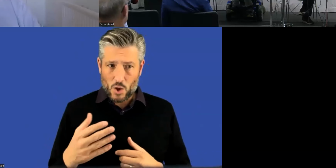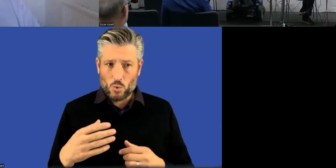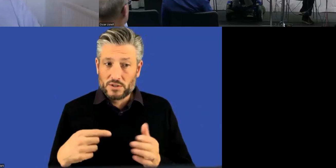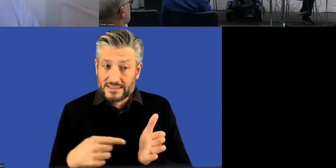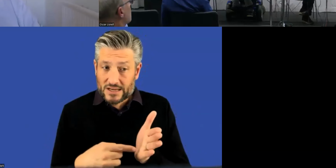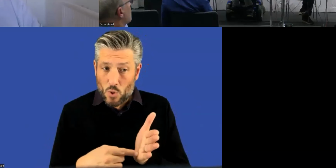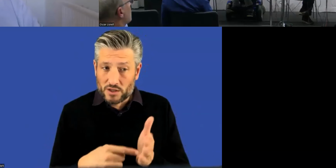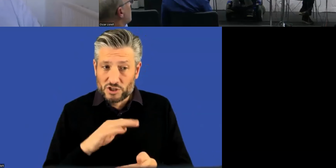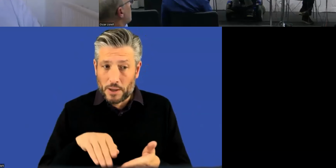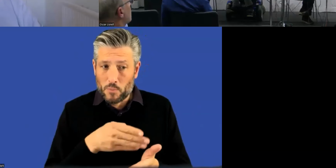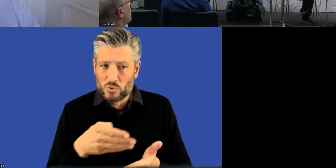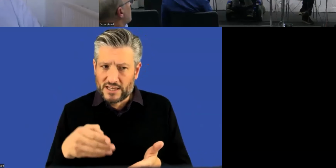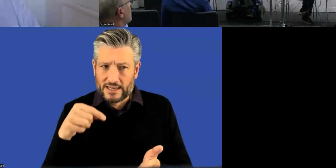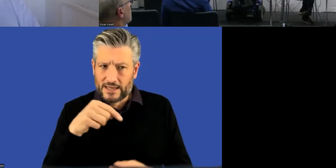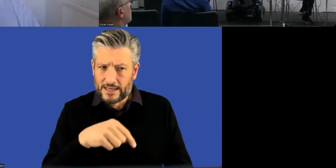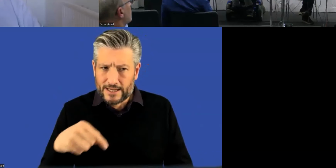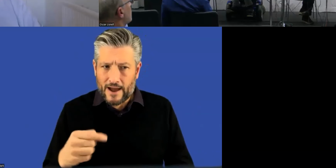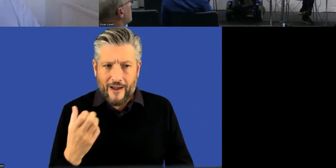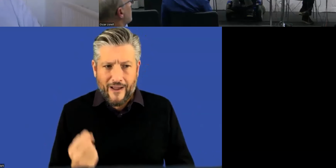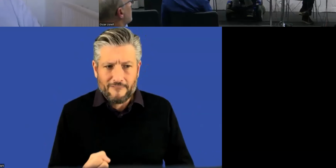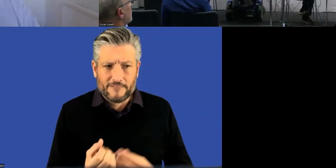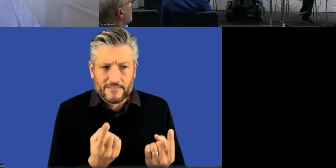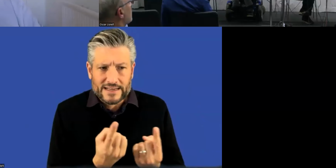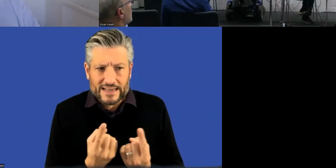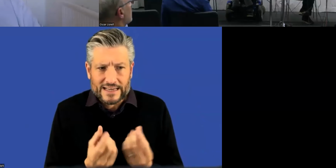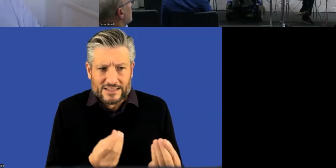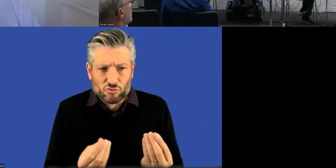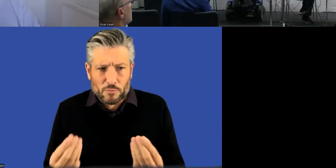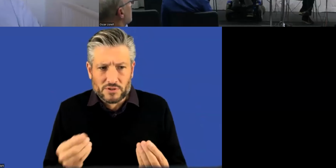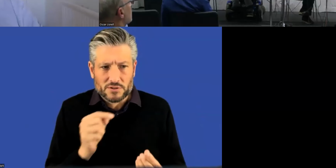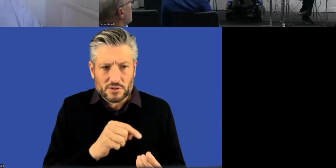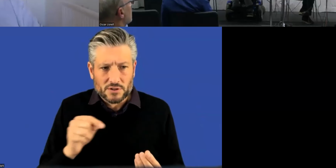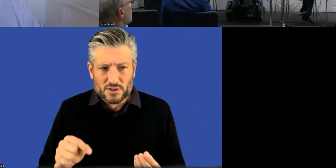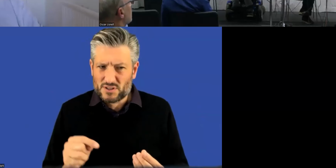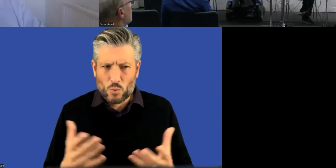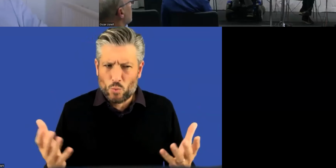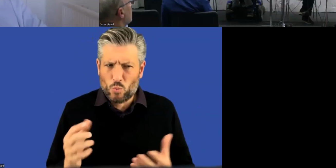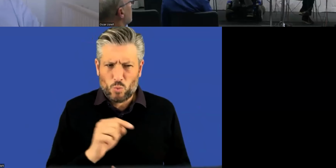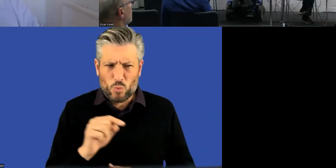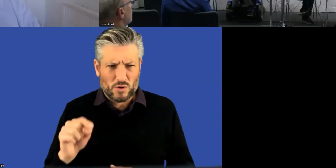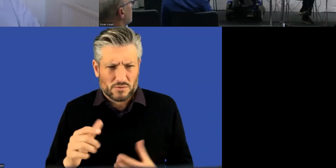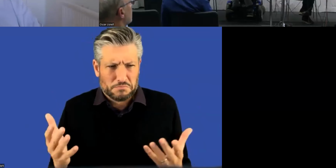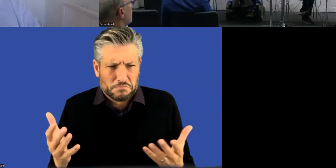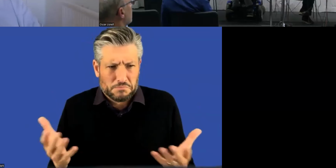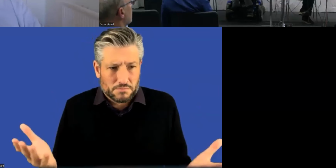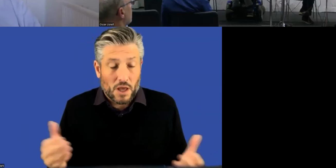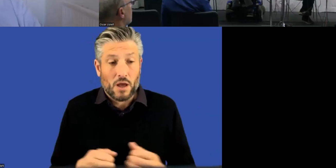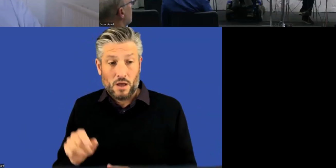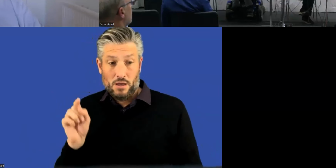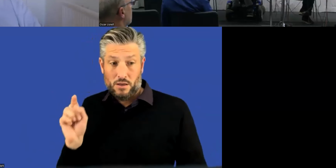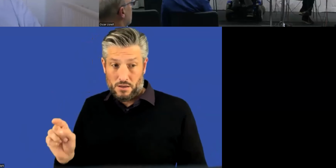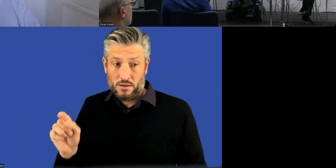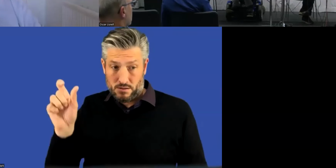are they? Okay, so what Rolf Gerhard built for me